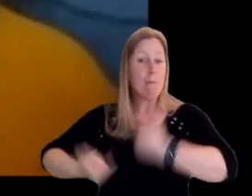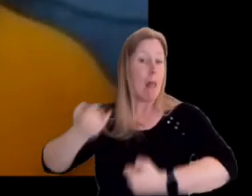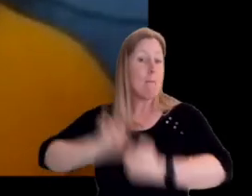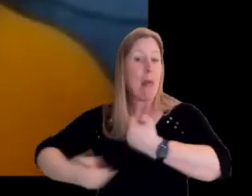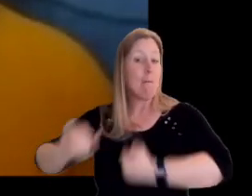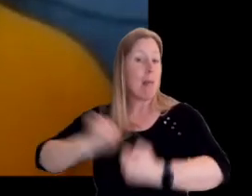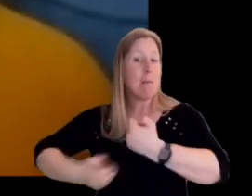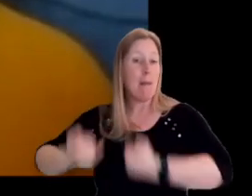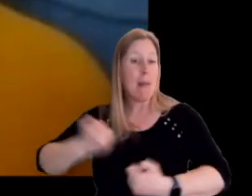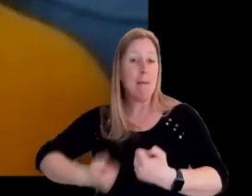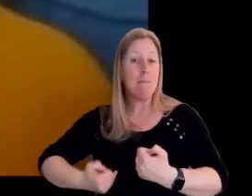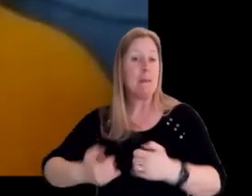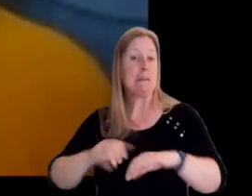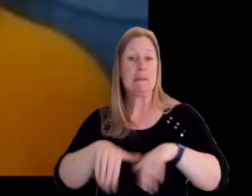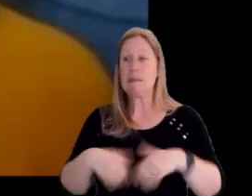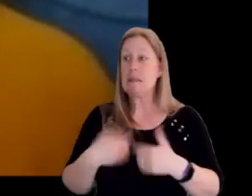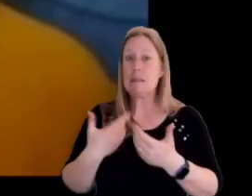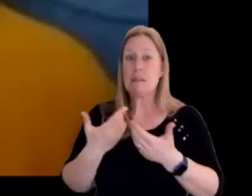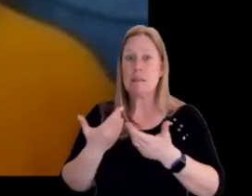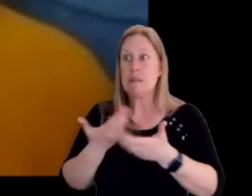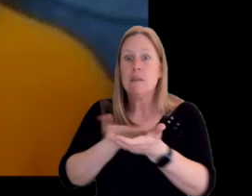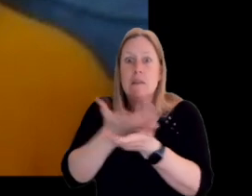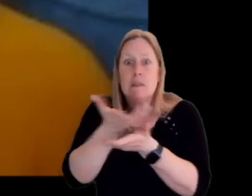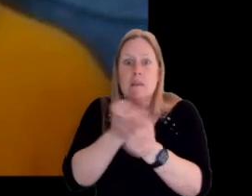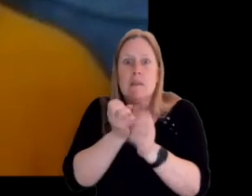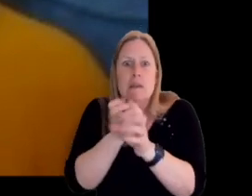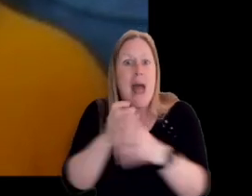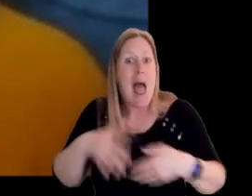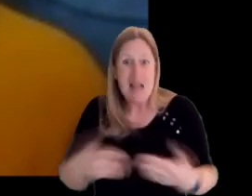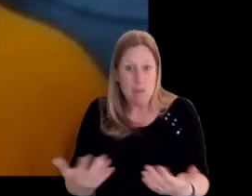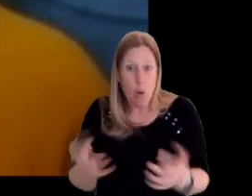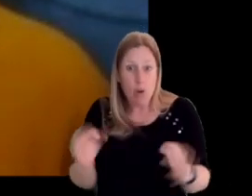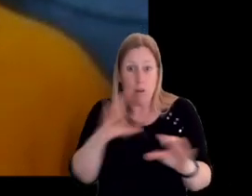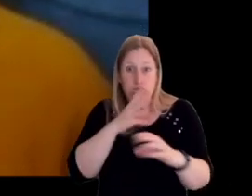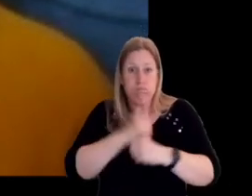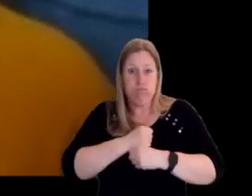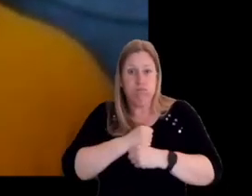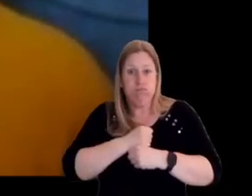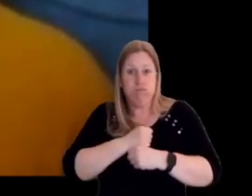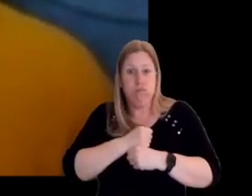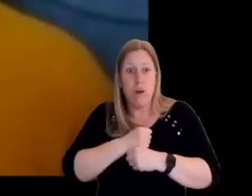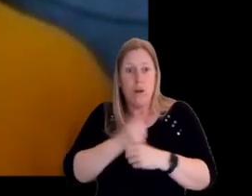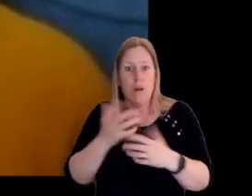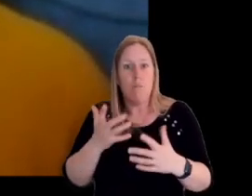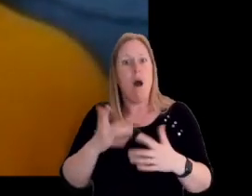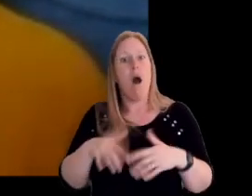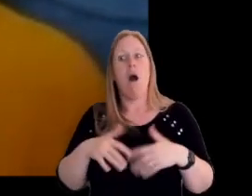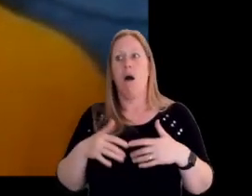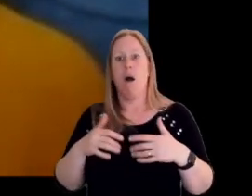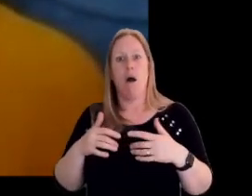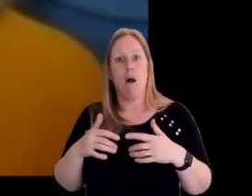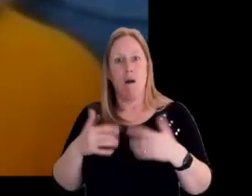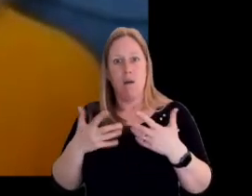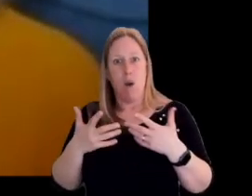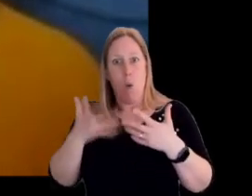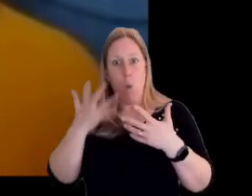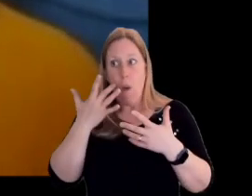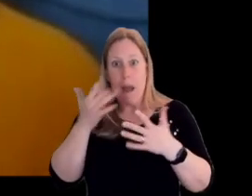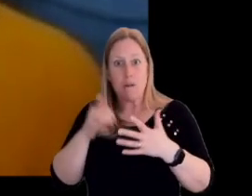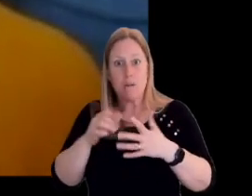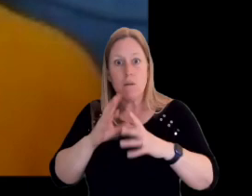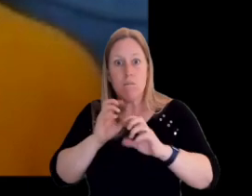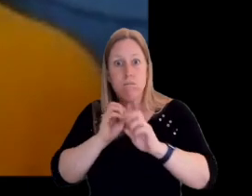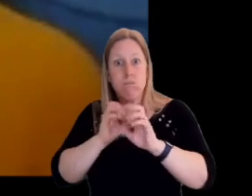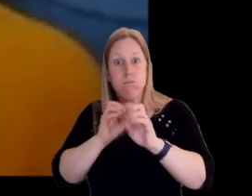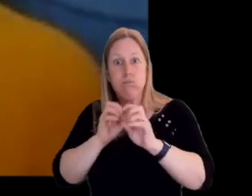blaming myself and not talking about it to anybody. And it's it's so liberating to